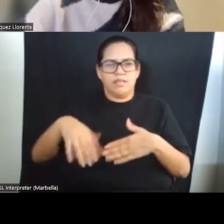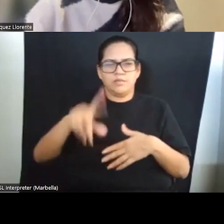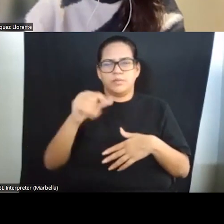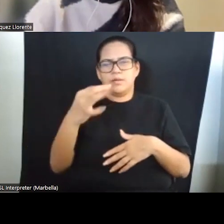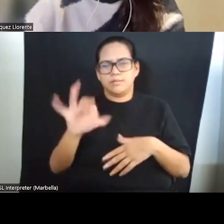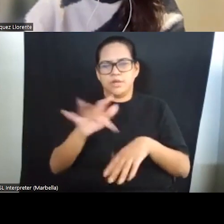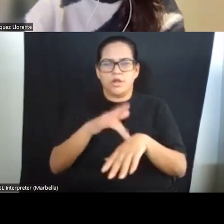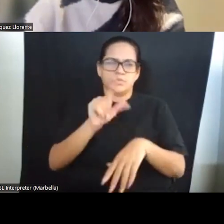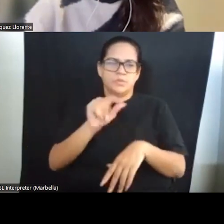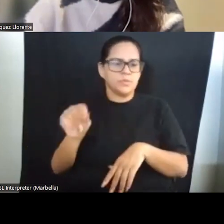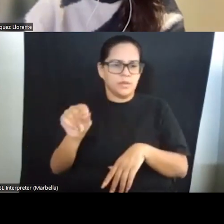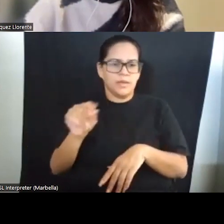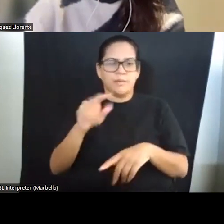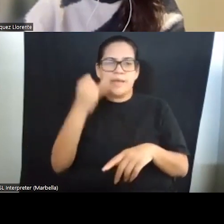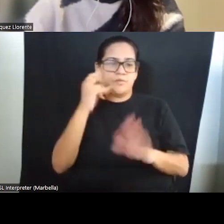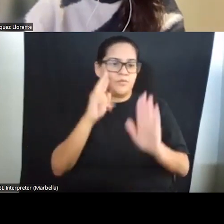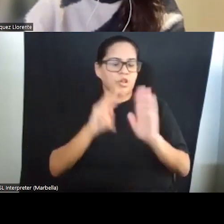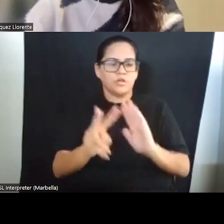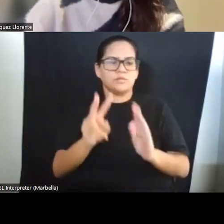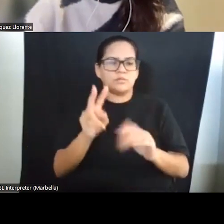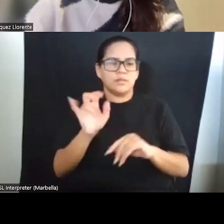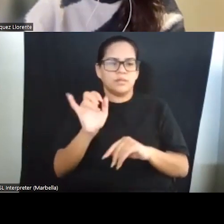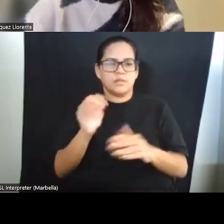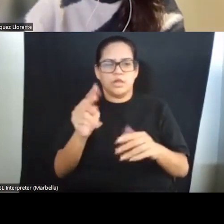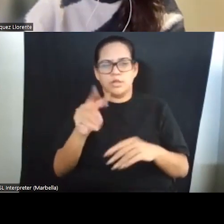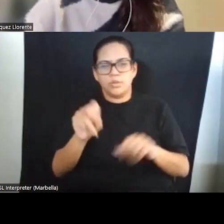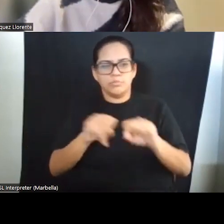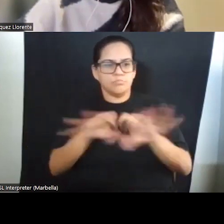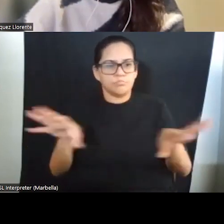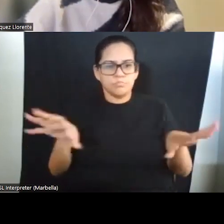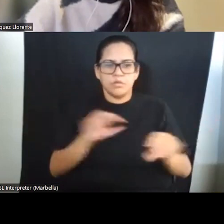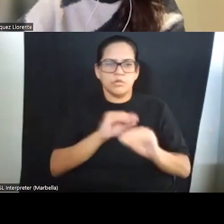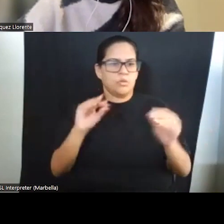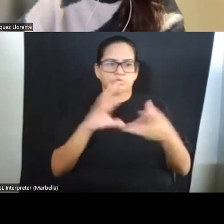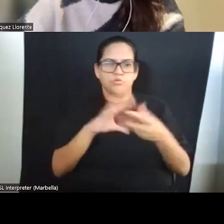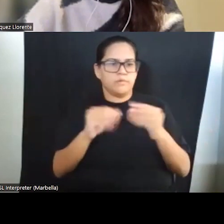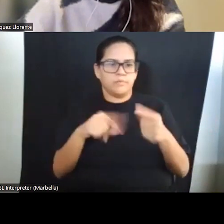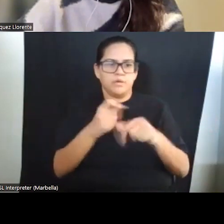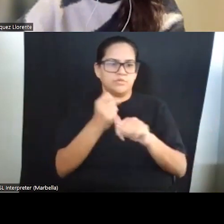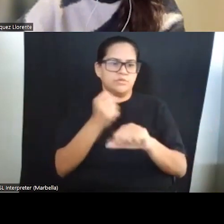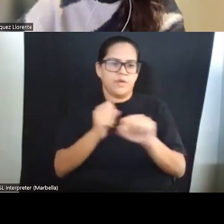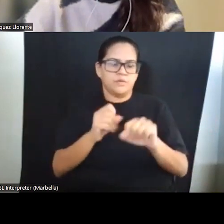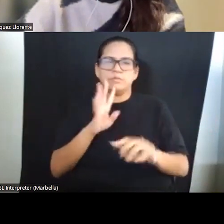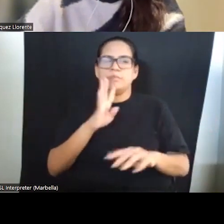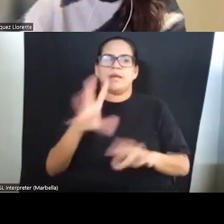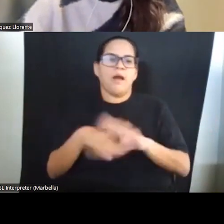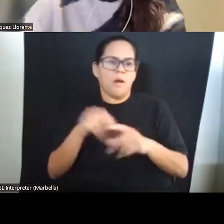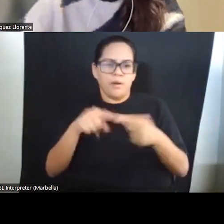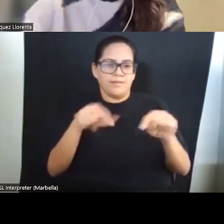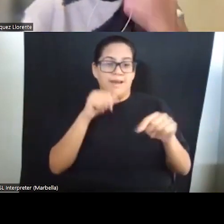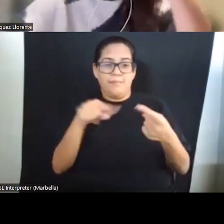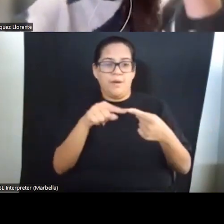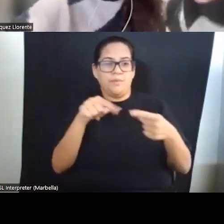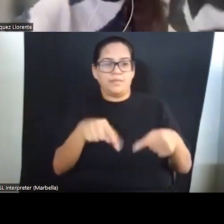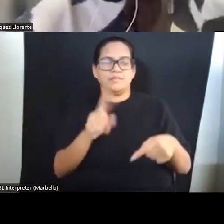2020. But if you looked at the, you know, news outlets, there was no stories about survivors speaking out about this. I mean, not at least about